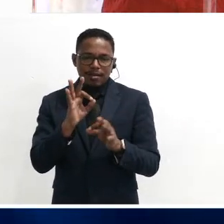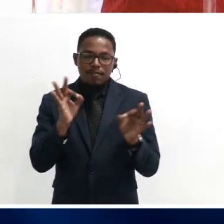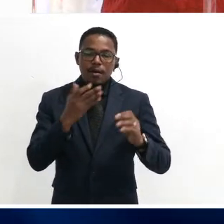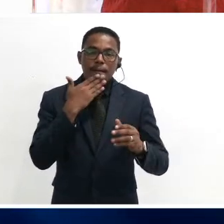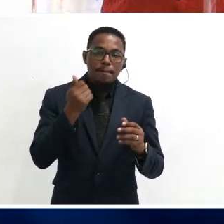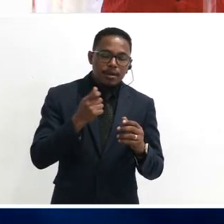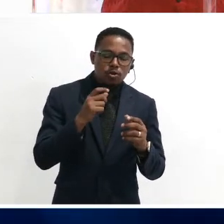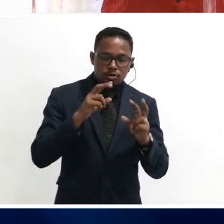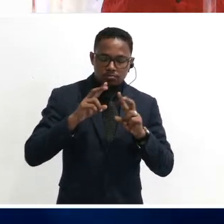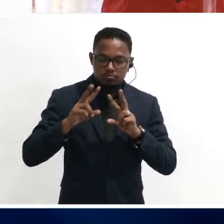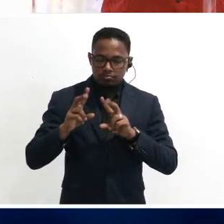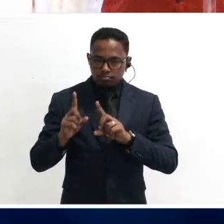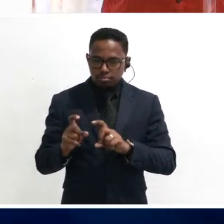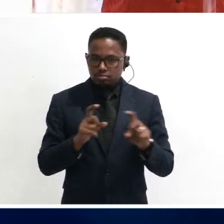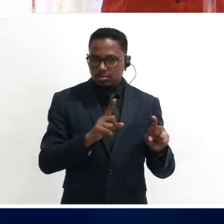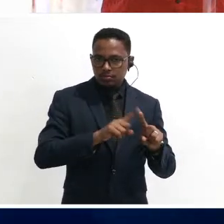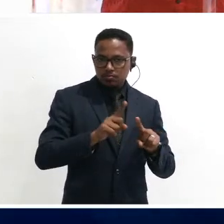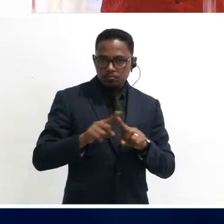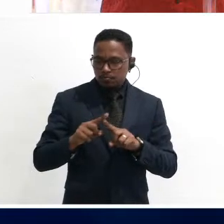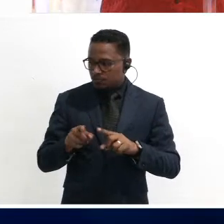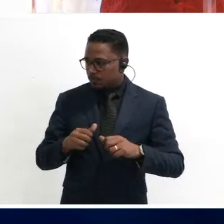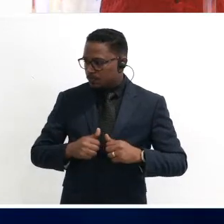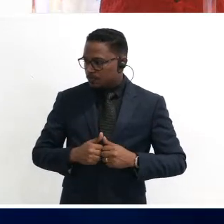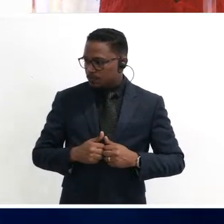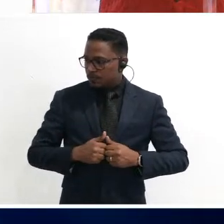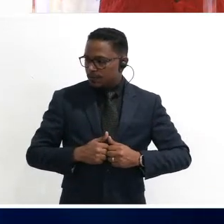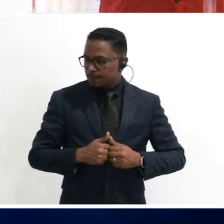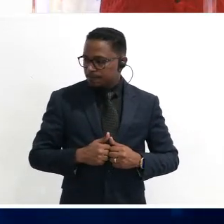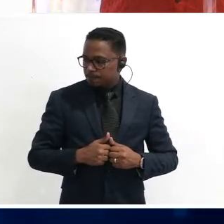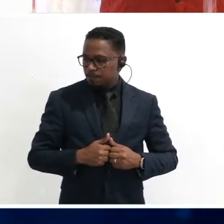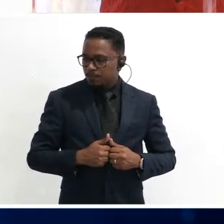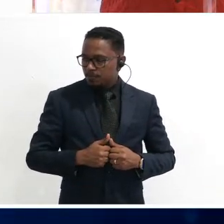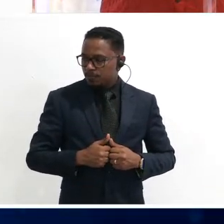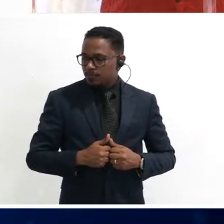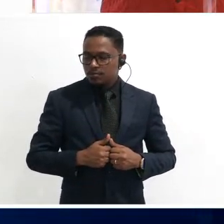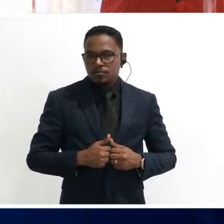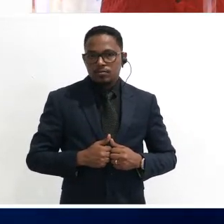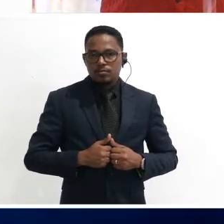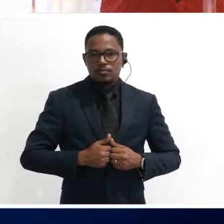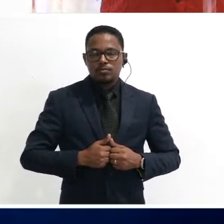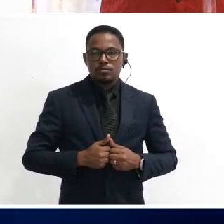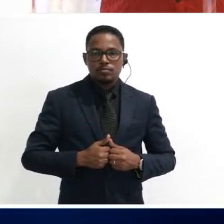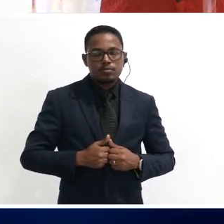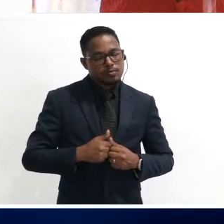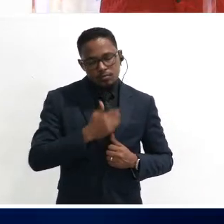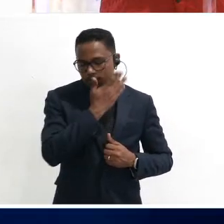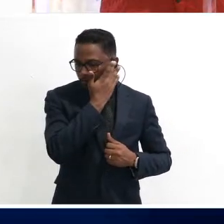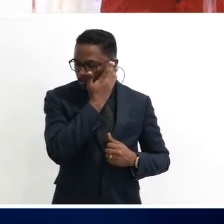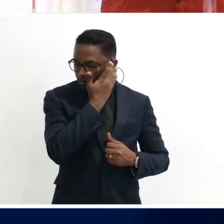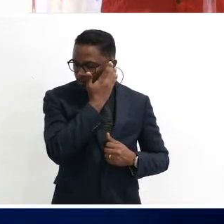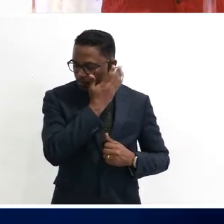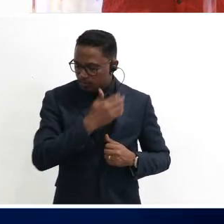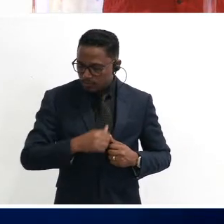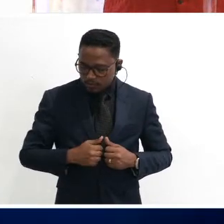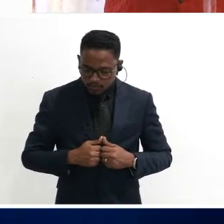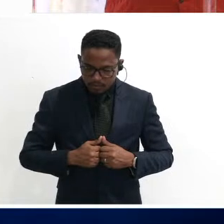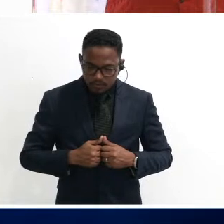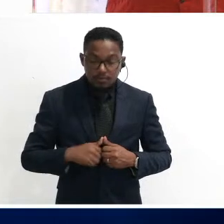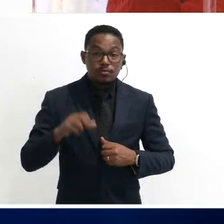to increase the testability of the chips while they're still in wafer format is really important.